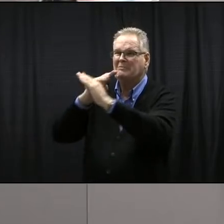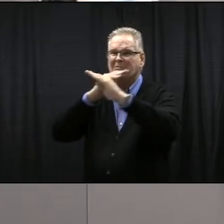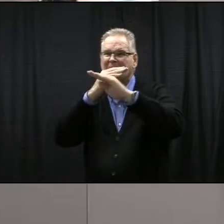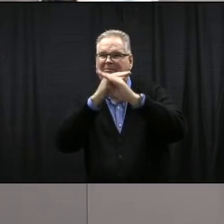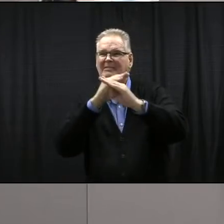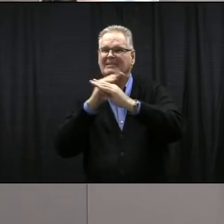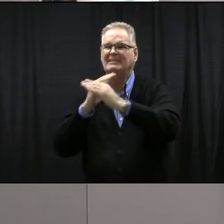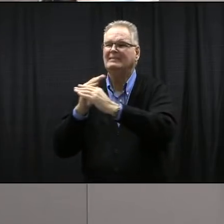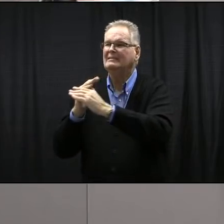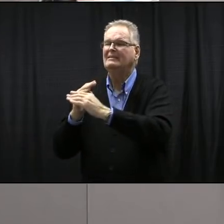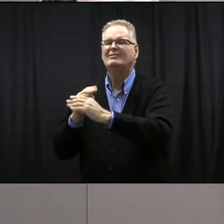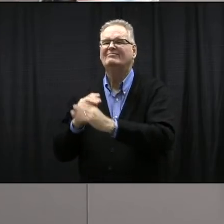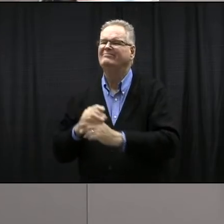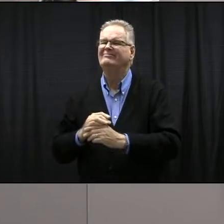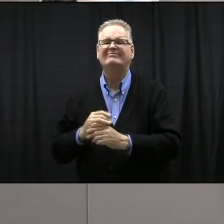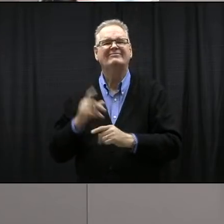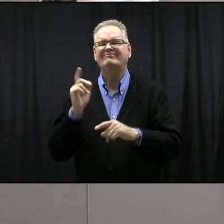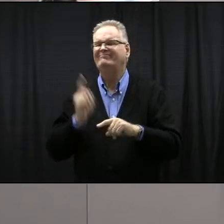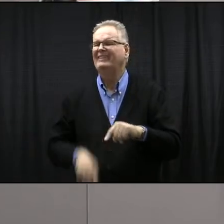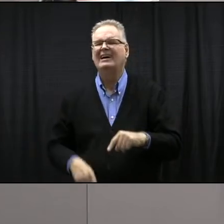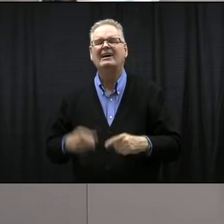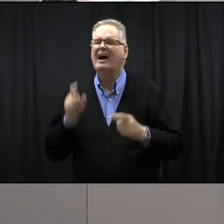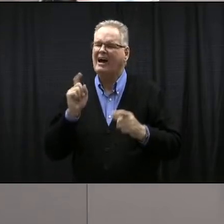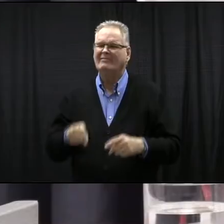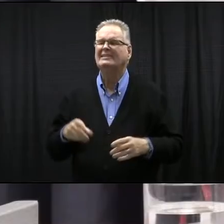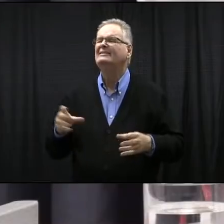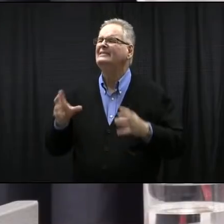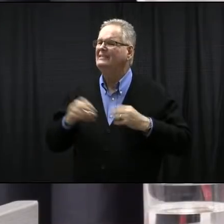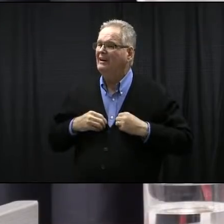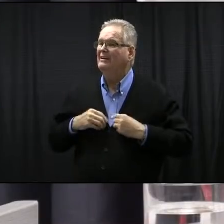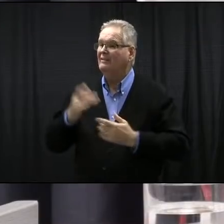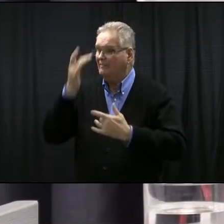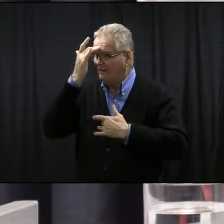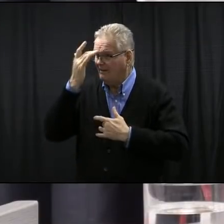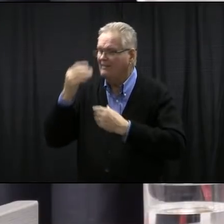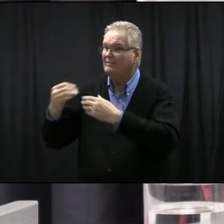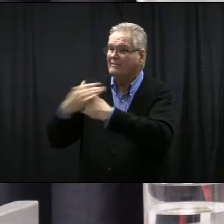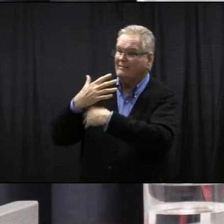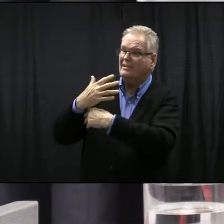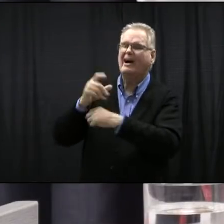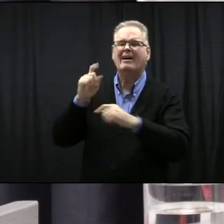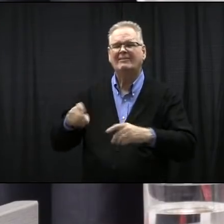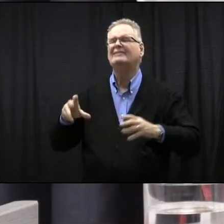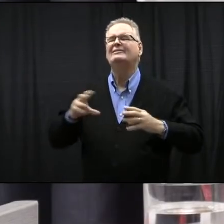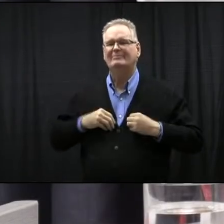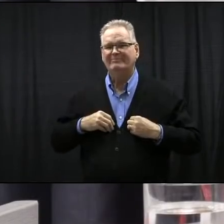time. That has certainly been the case. I would like to echo Dr. Fitzgerald's comments,